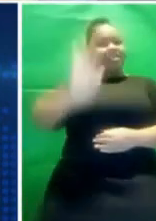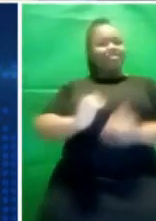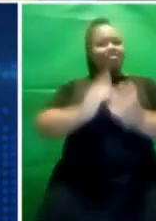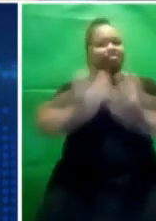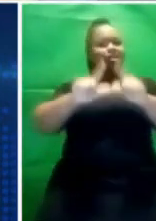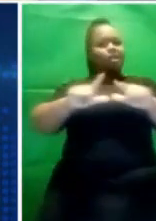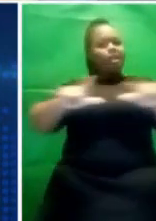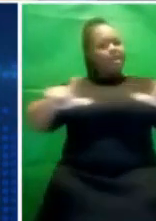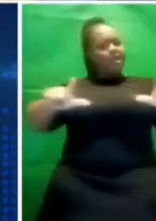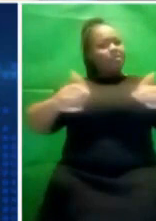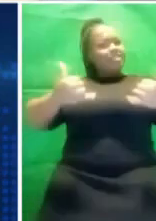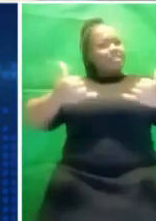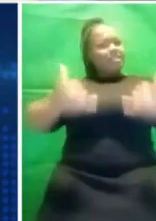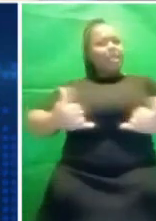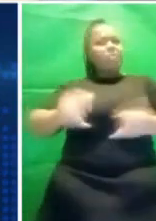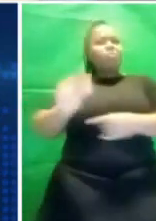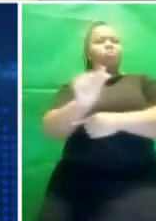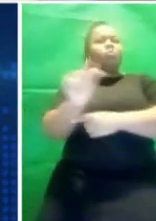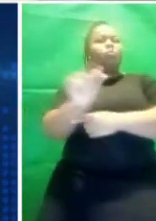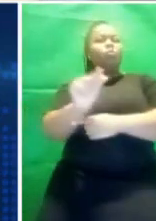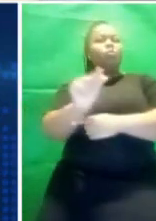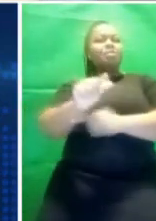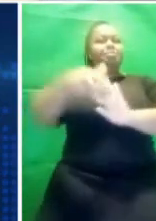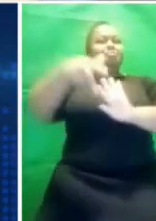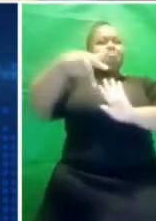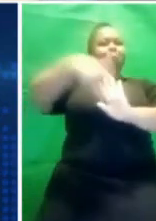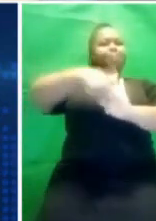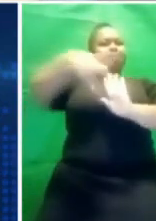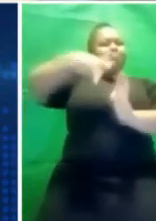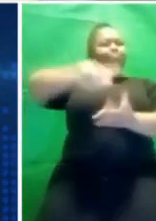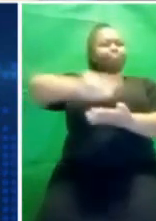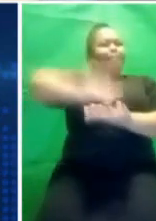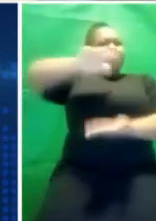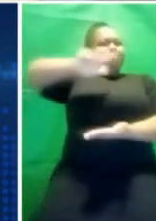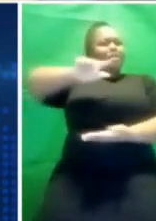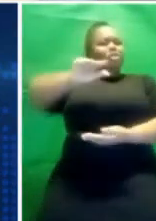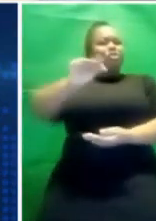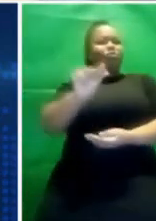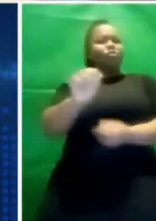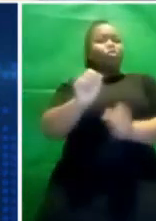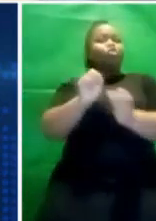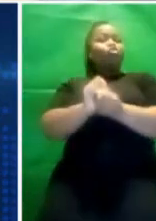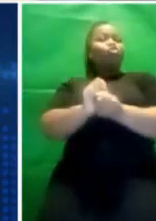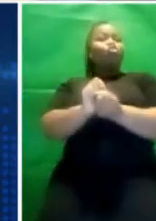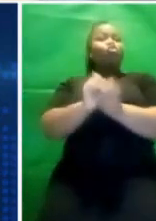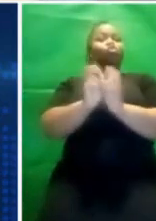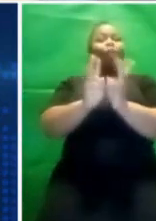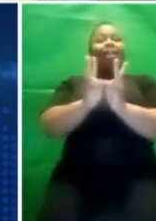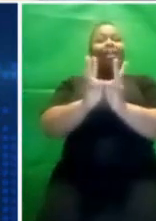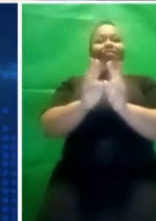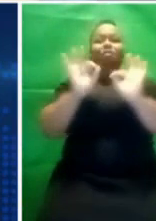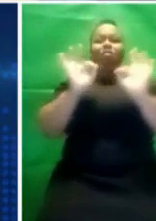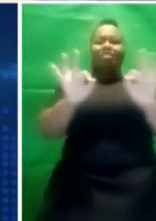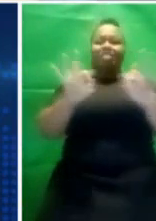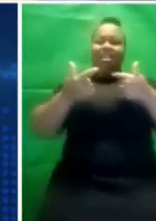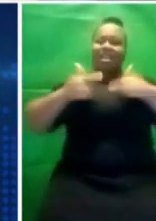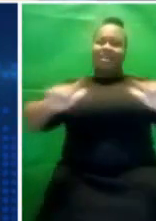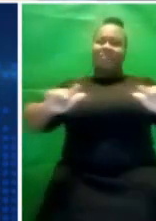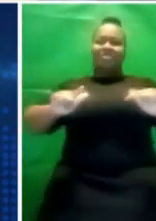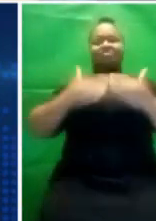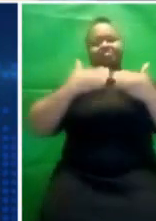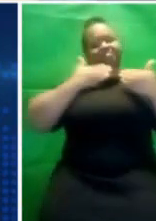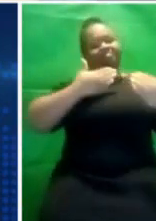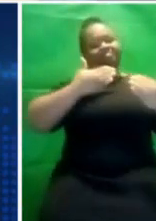12th official language in the country, and with all the rights that come with it. Thanks so much indeed for highlighting this development for us.